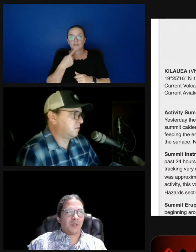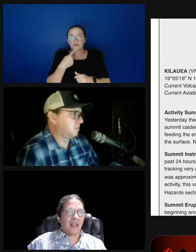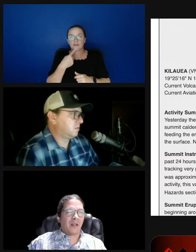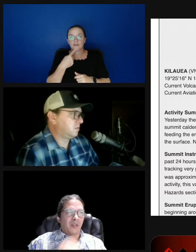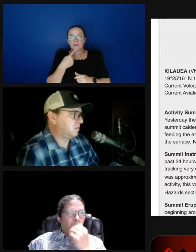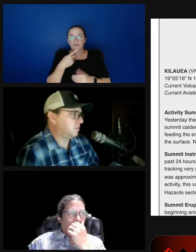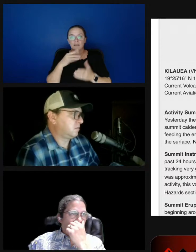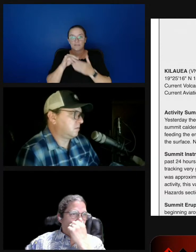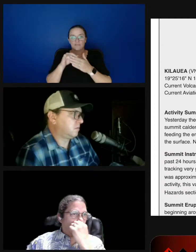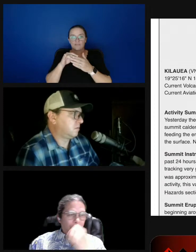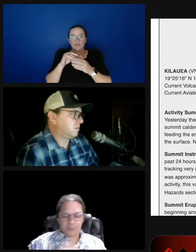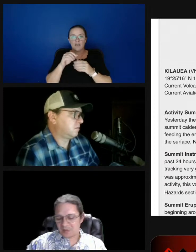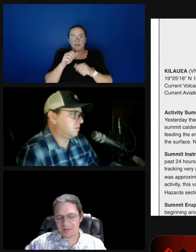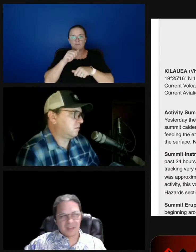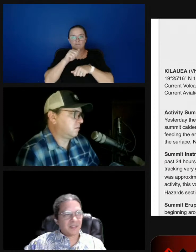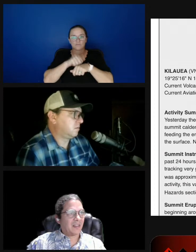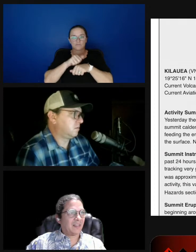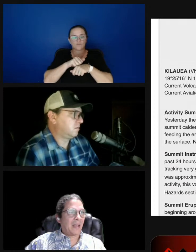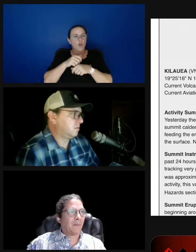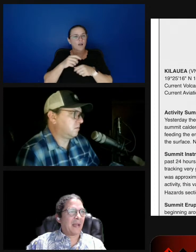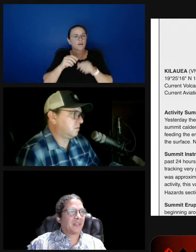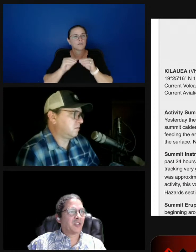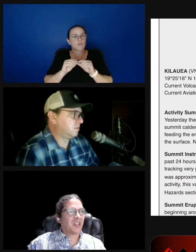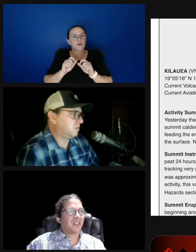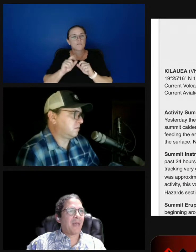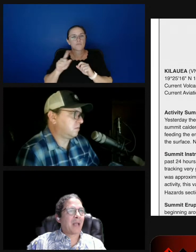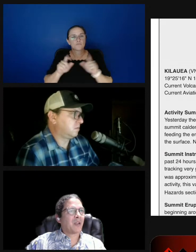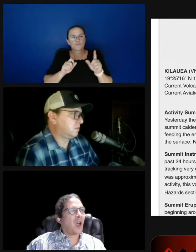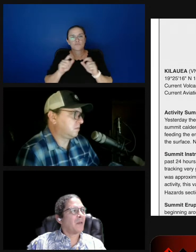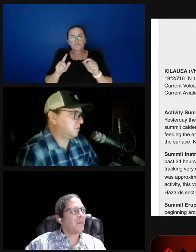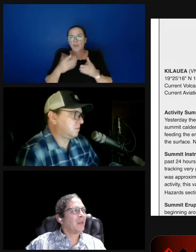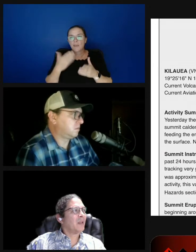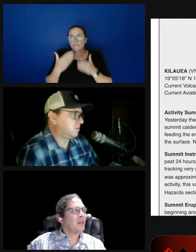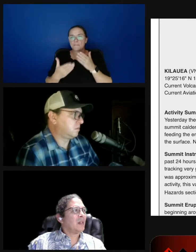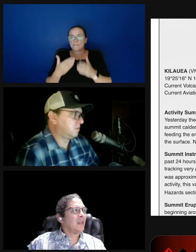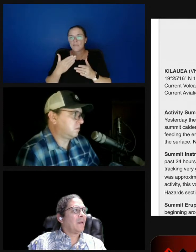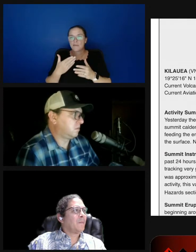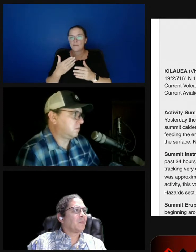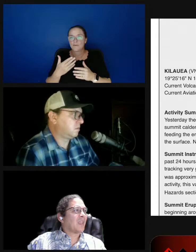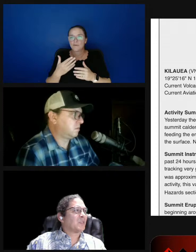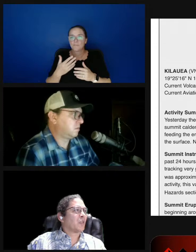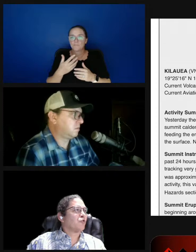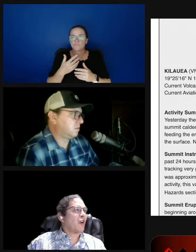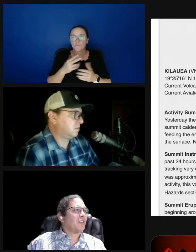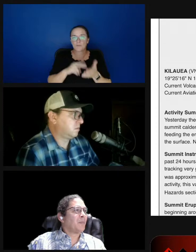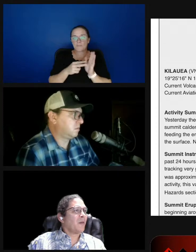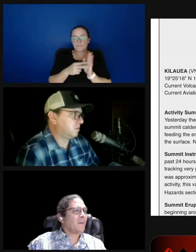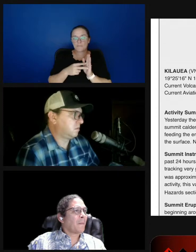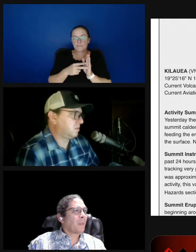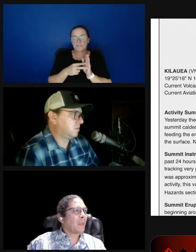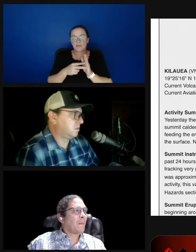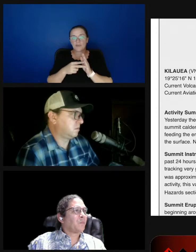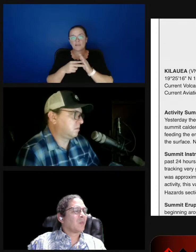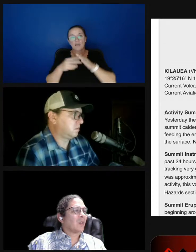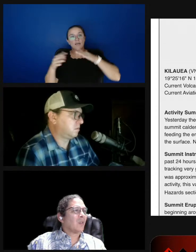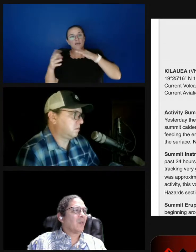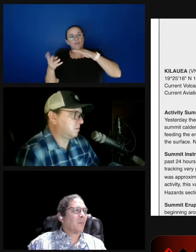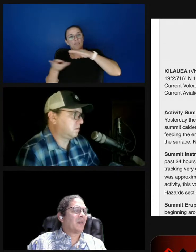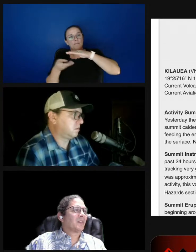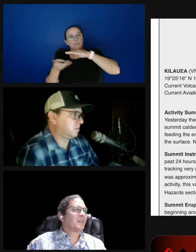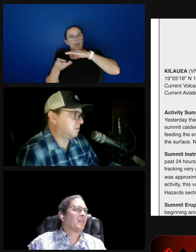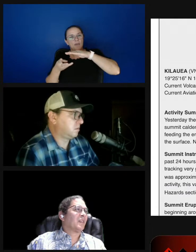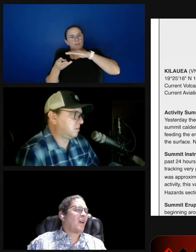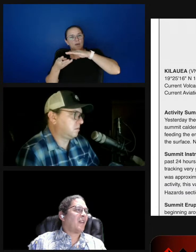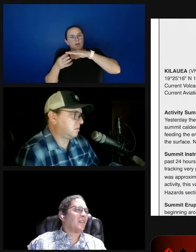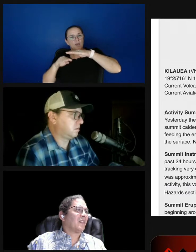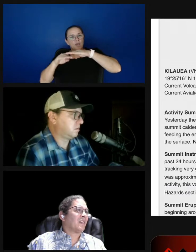that we just looked at on a thermal camera there. And they say that might suggest the magma column has withdrawn deeper.